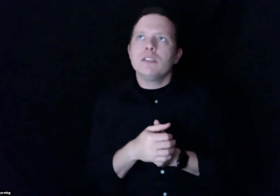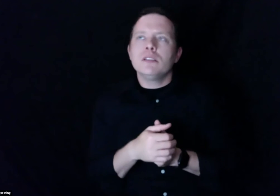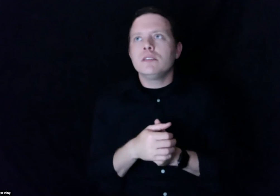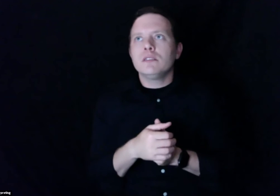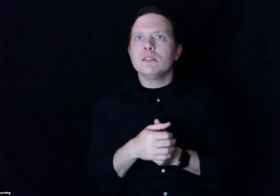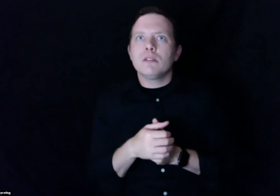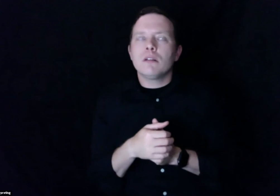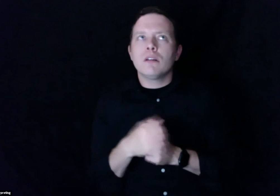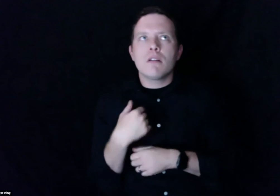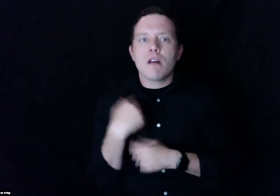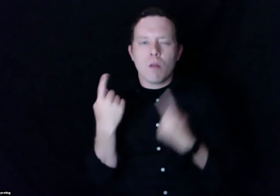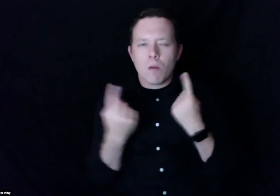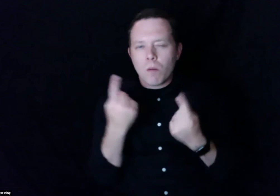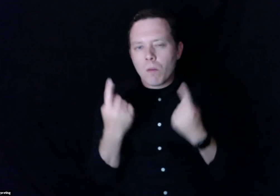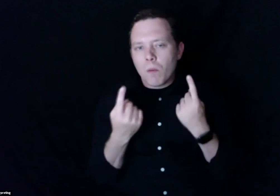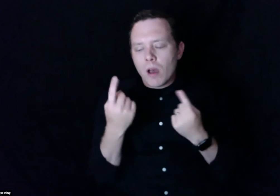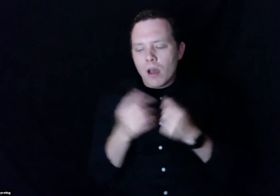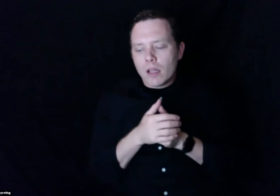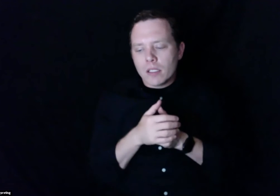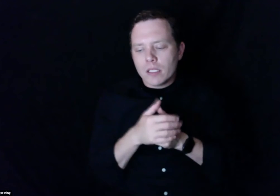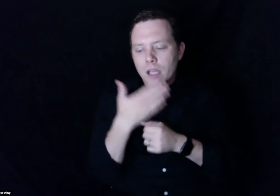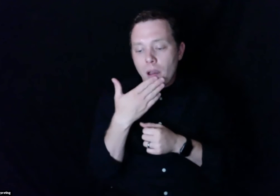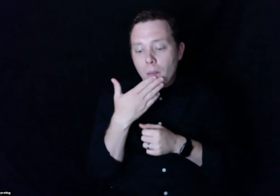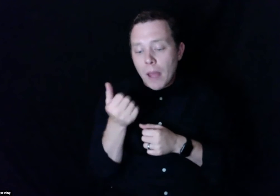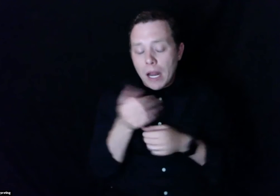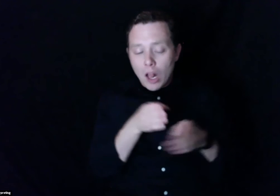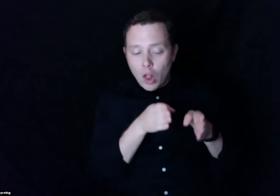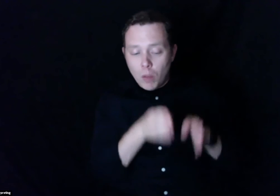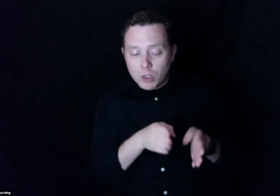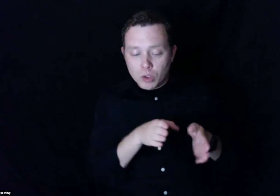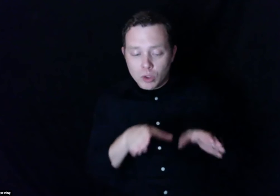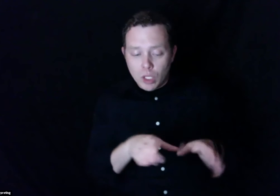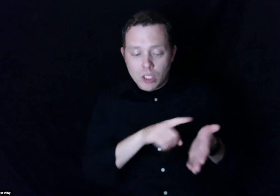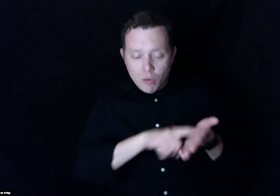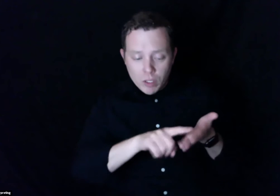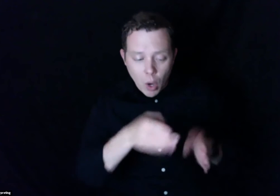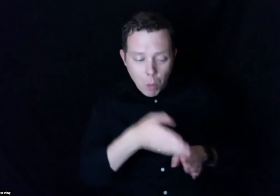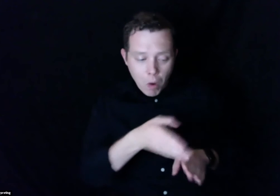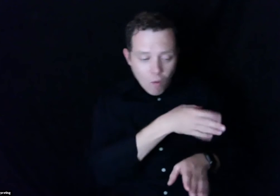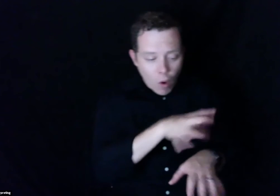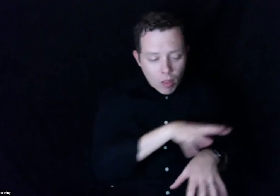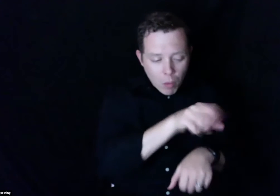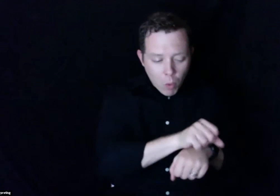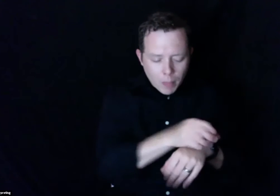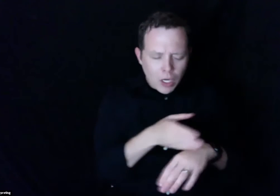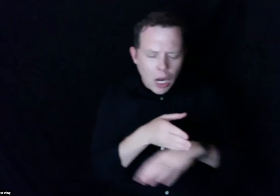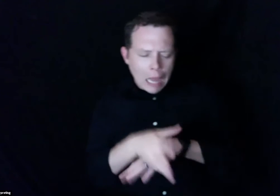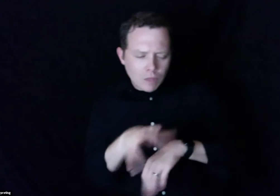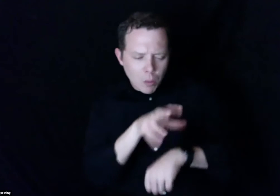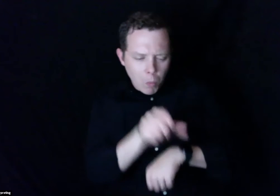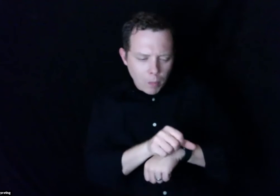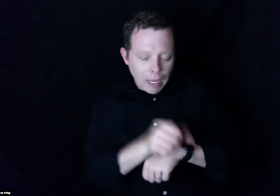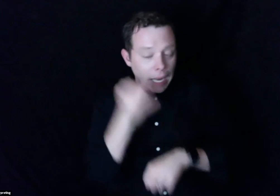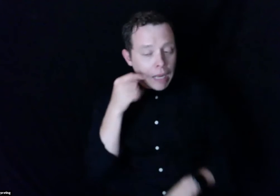is it better for them to do the research before or after their appointment? If they have a symptom, would you prefer that